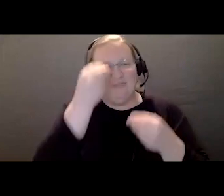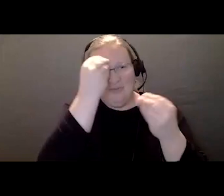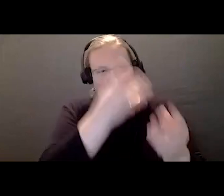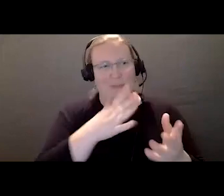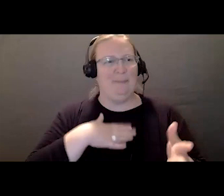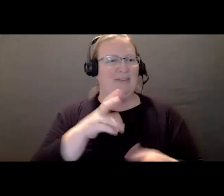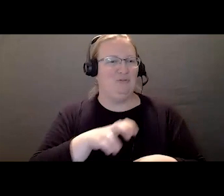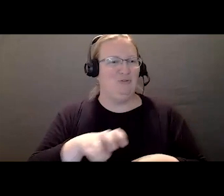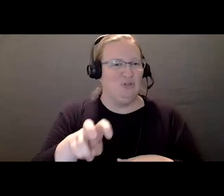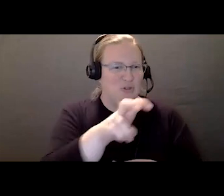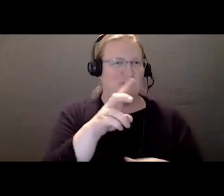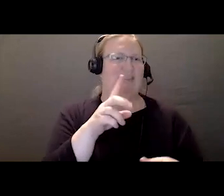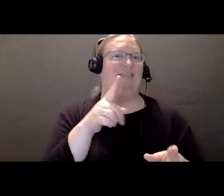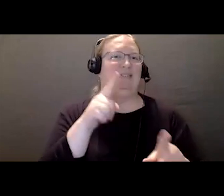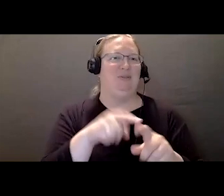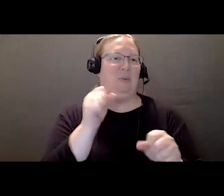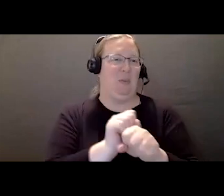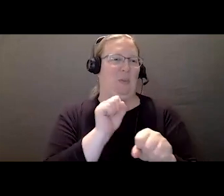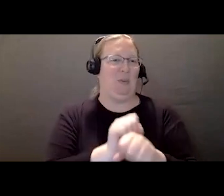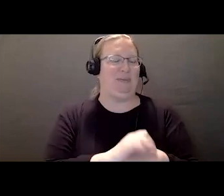Next slide.